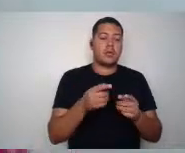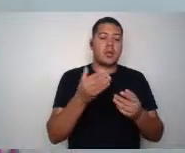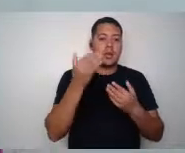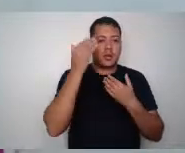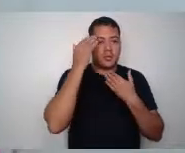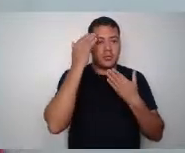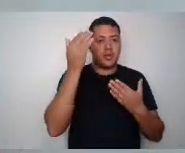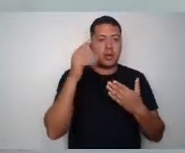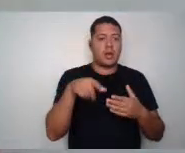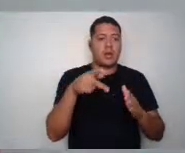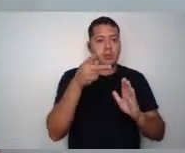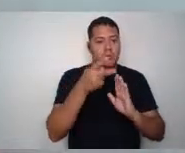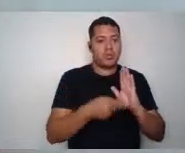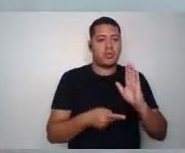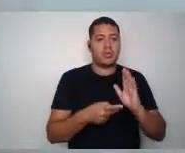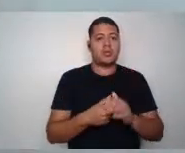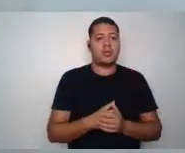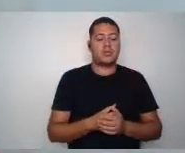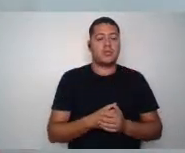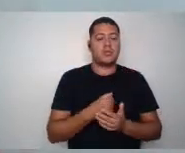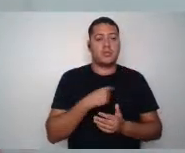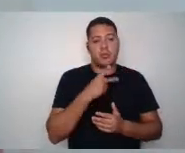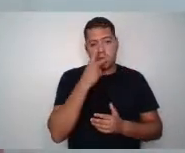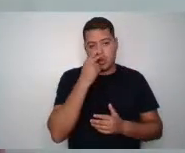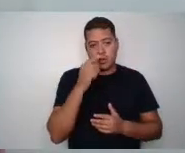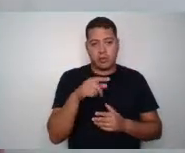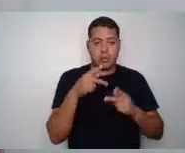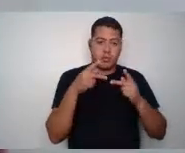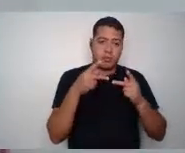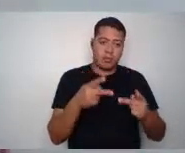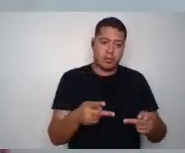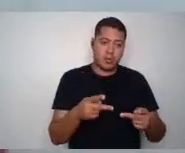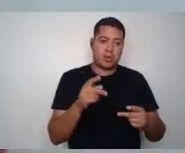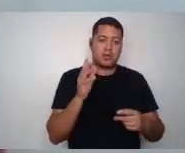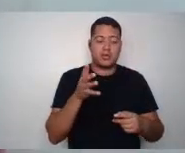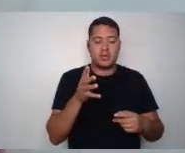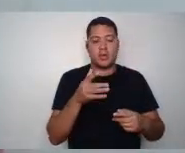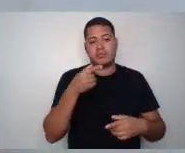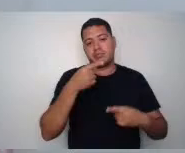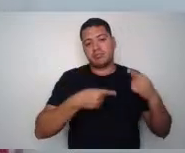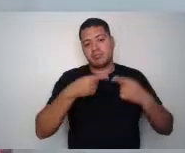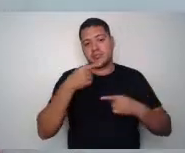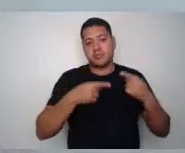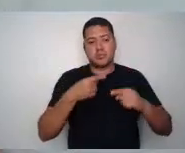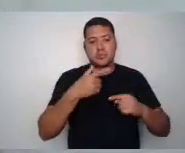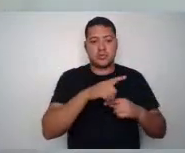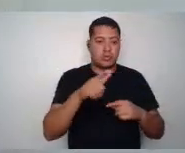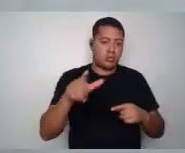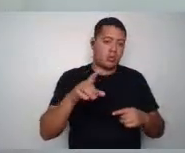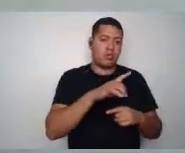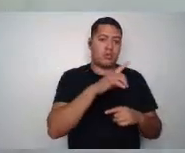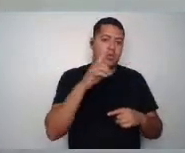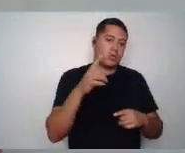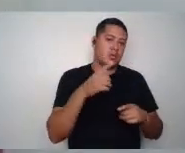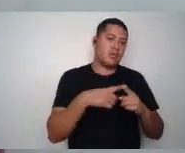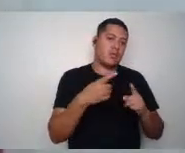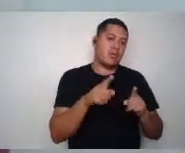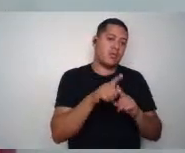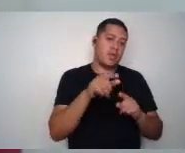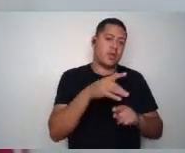and to thank for this program that was sent to us that has been